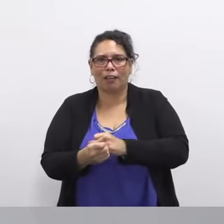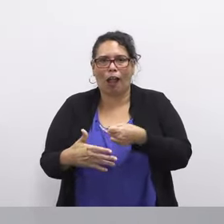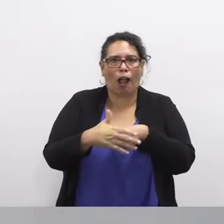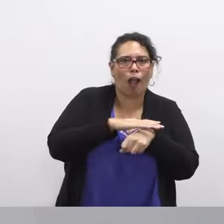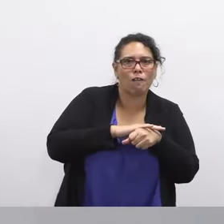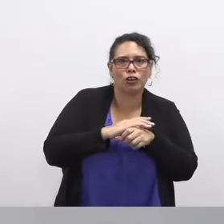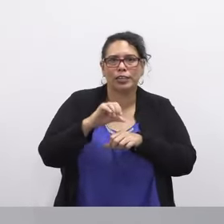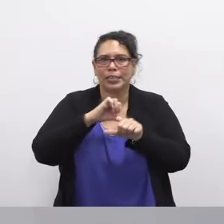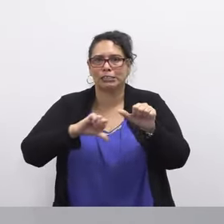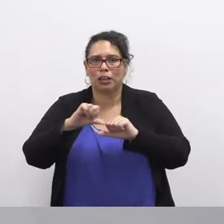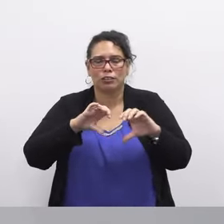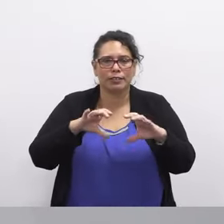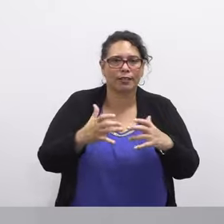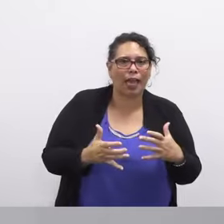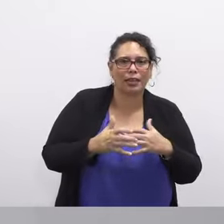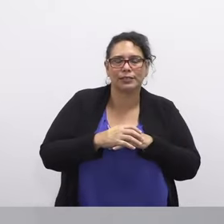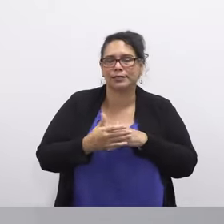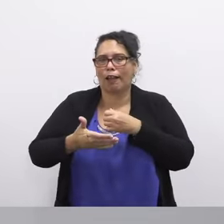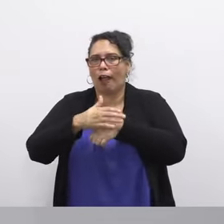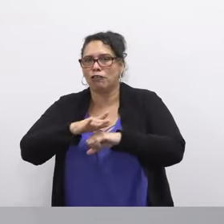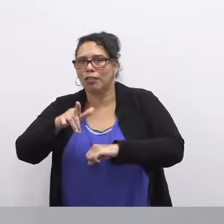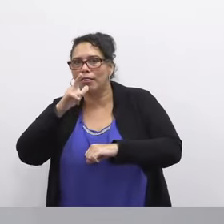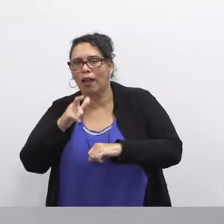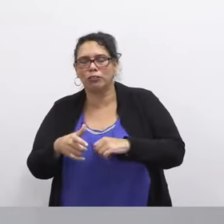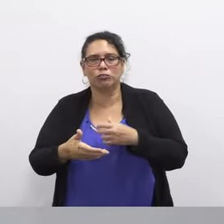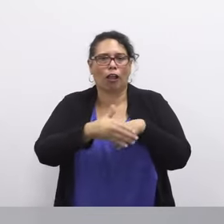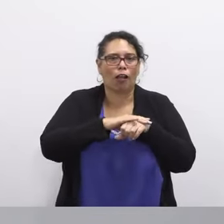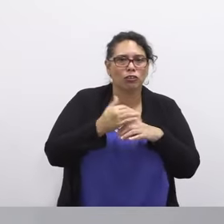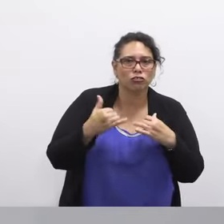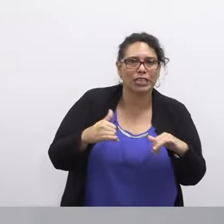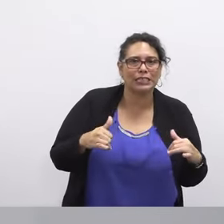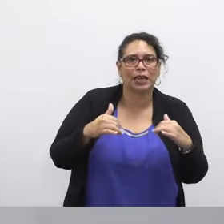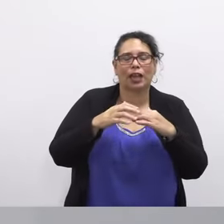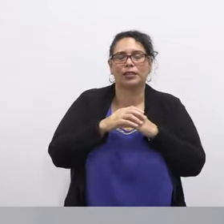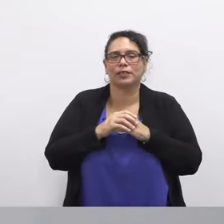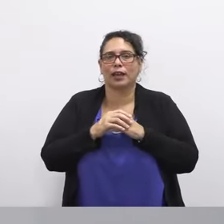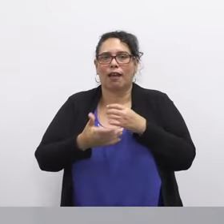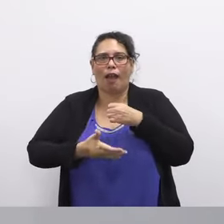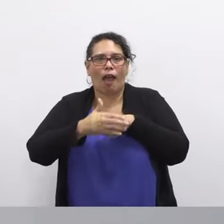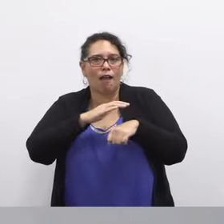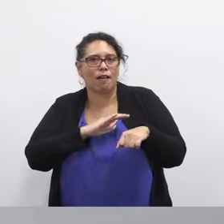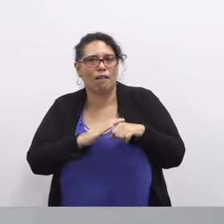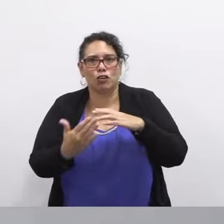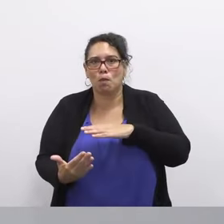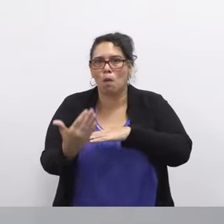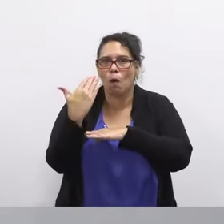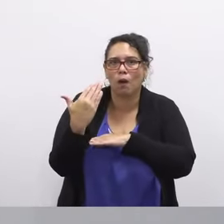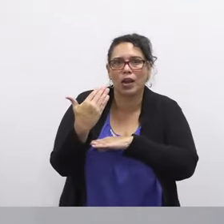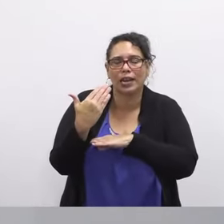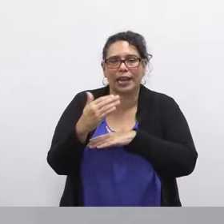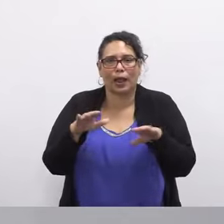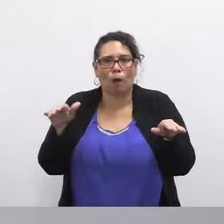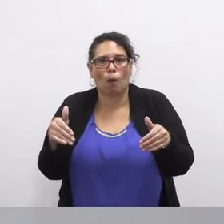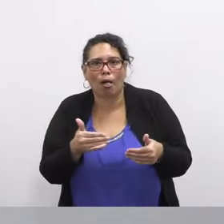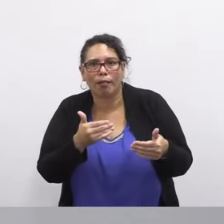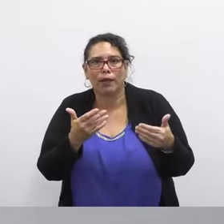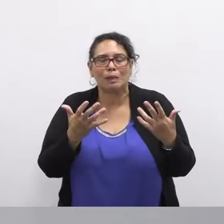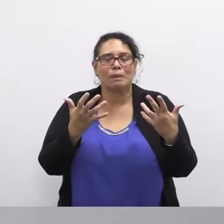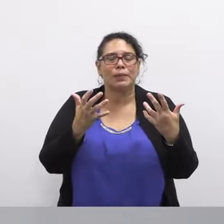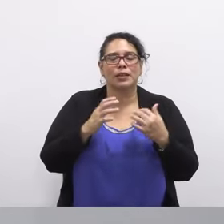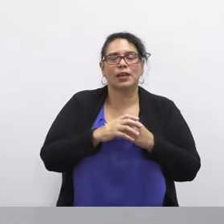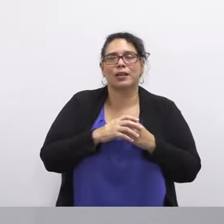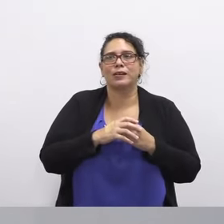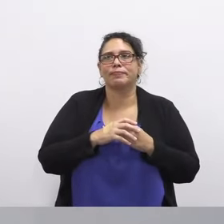classes, to cover lunch and recess, to cover the morning welcomes in the